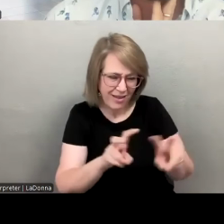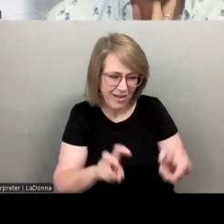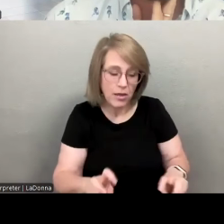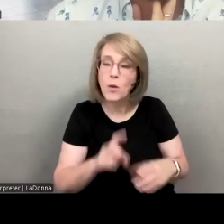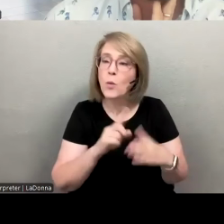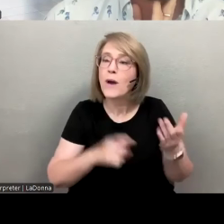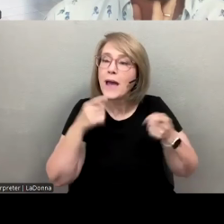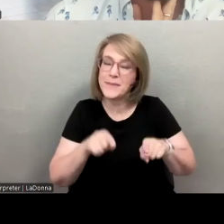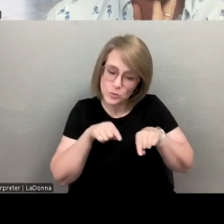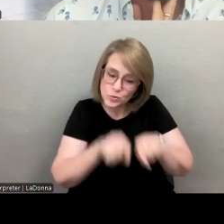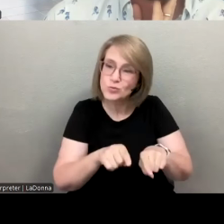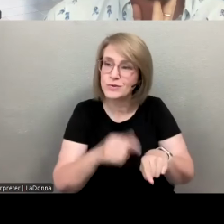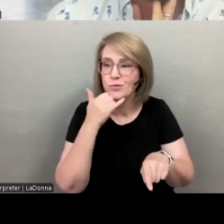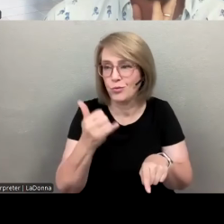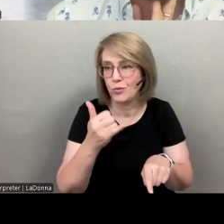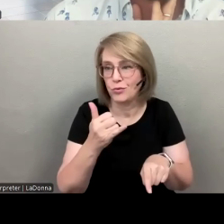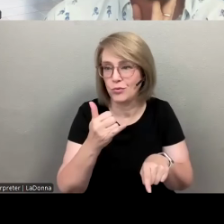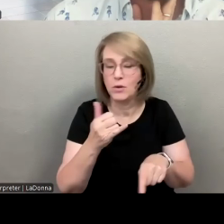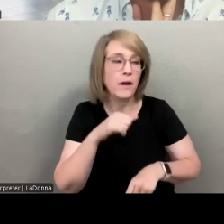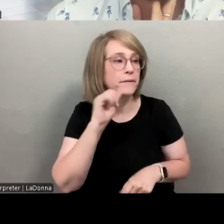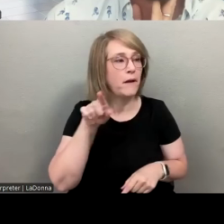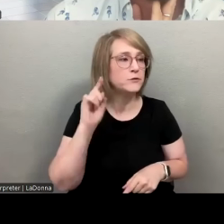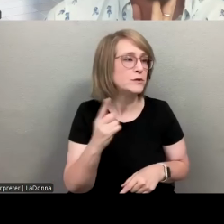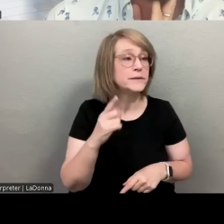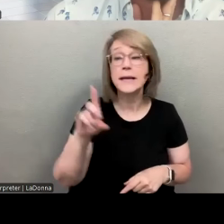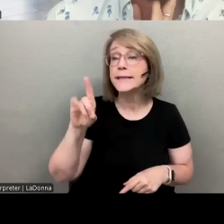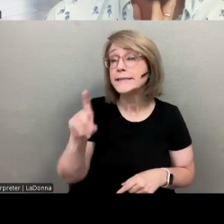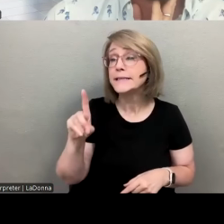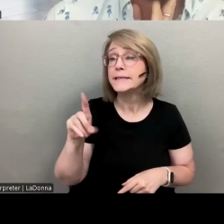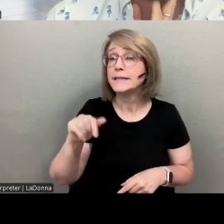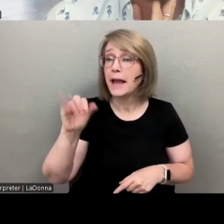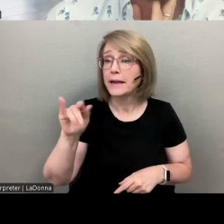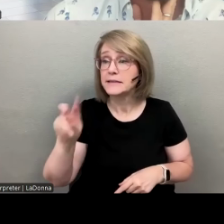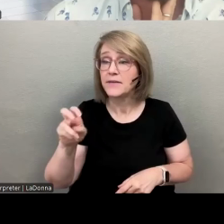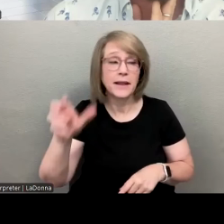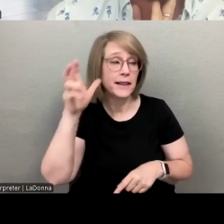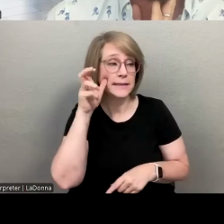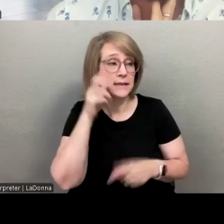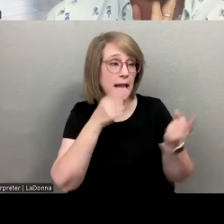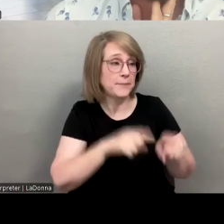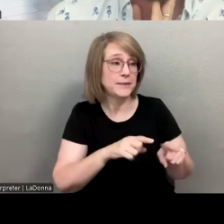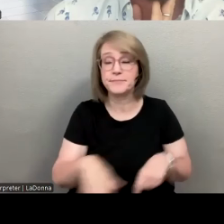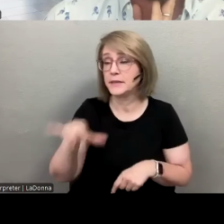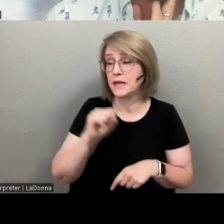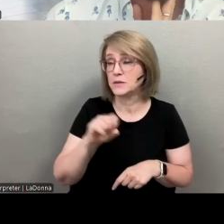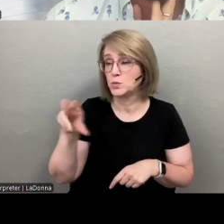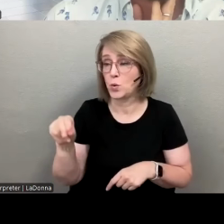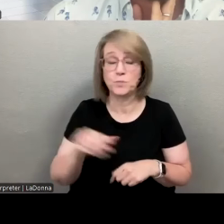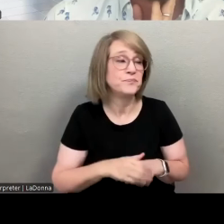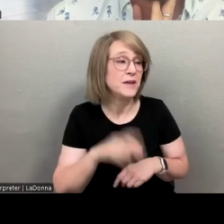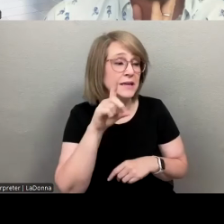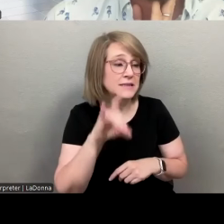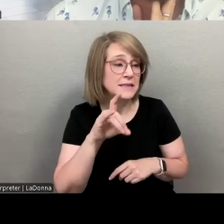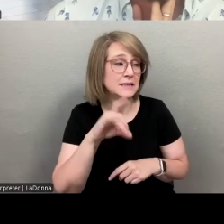conversation level of did active listening occur, yes or no, or did crisis or risk assessment happen, yes